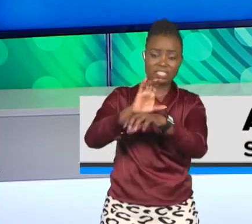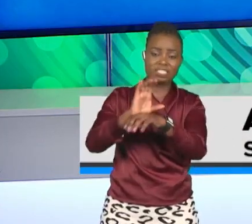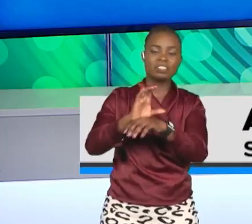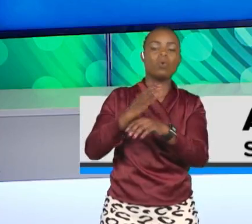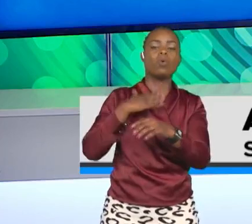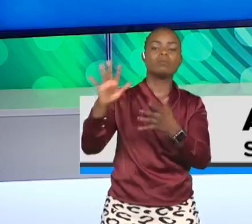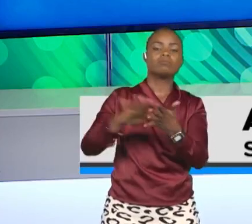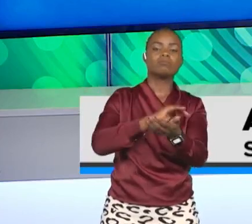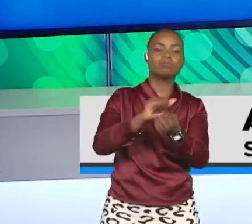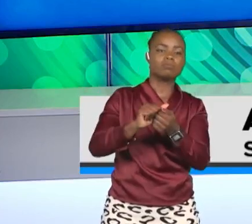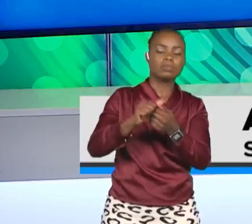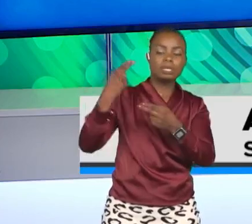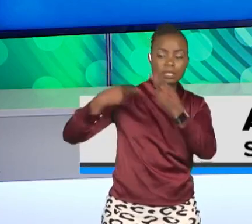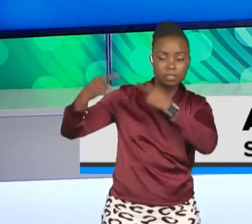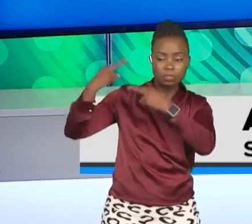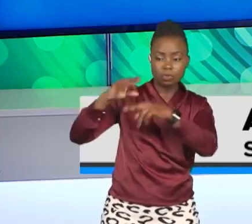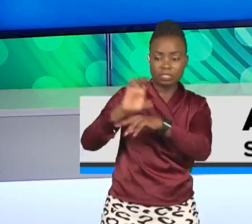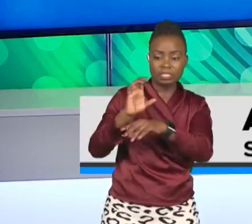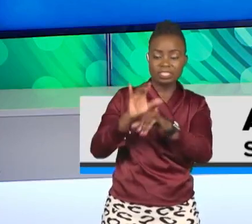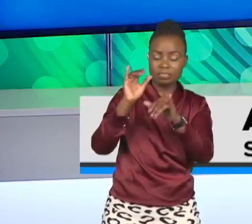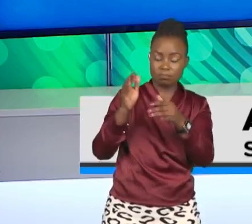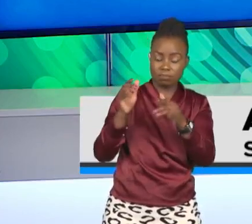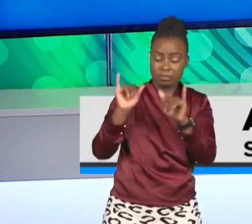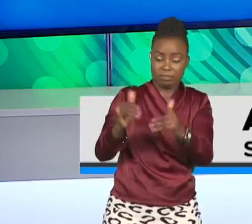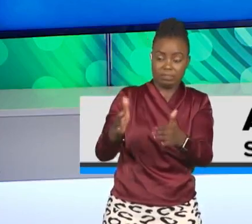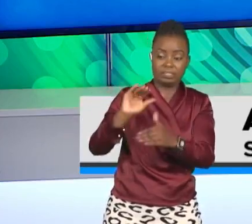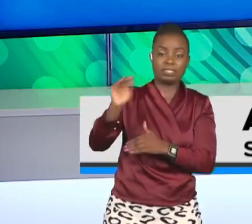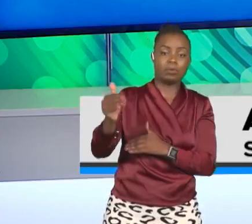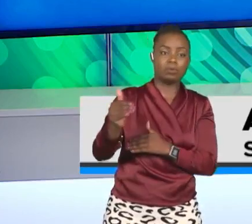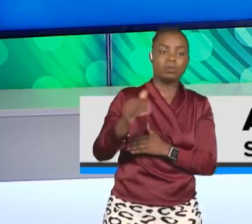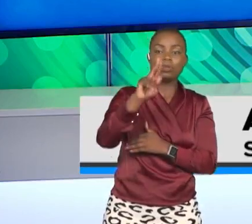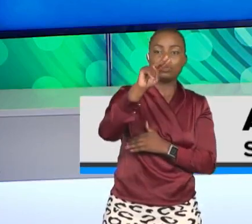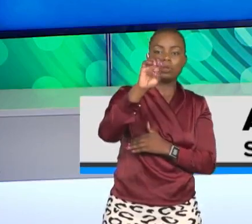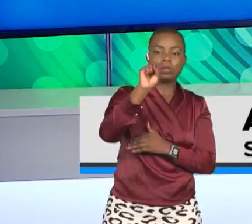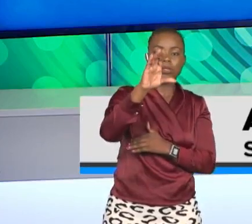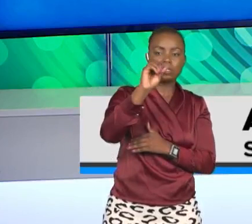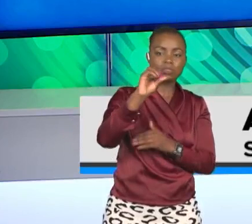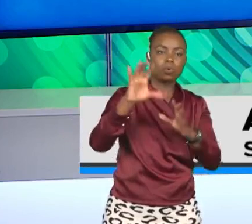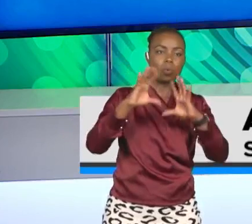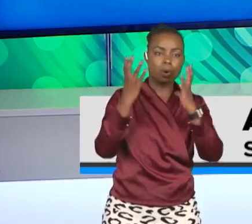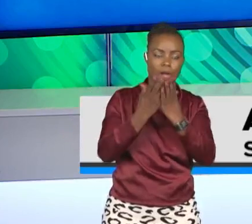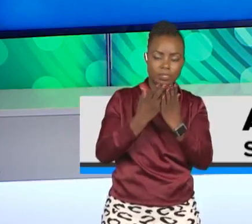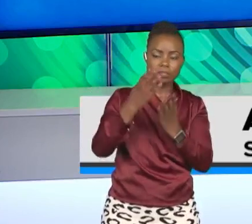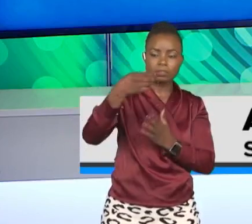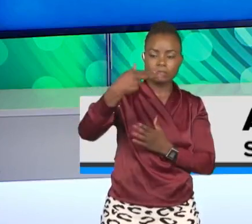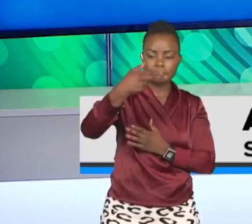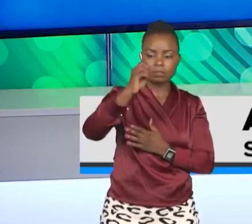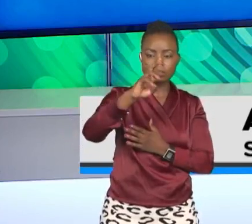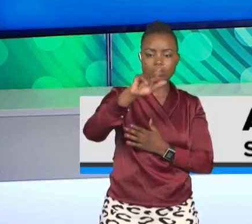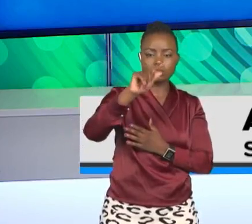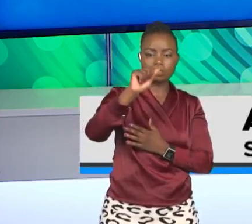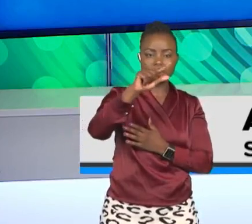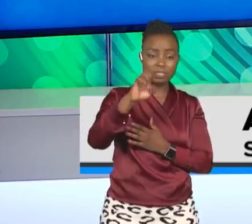destroy the historic churches located in the ancient town. Designated a UNESCO World Heritage Site in 1978, the